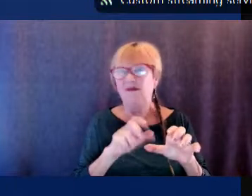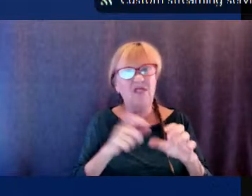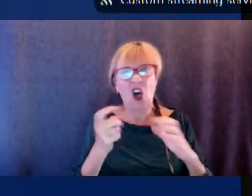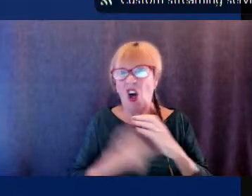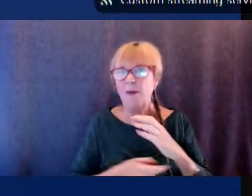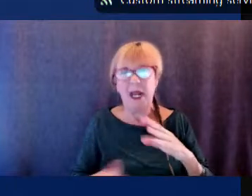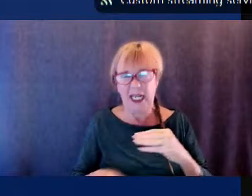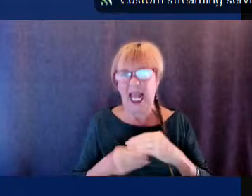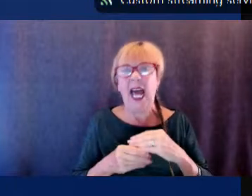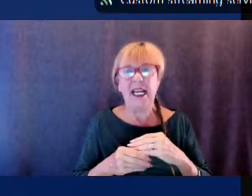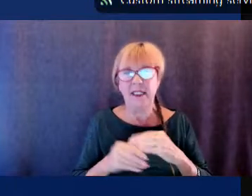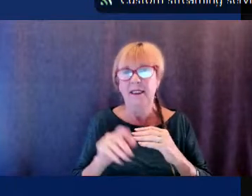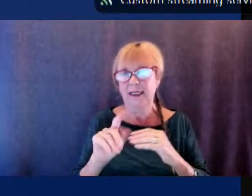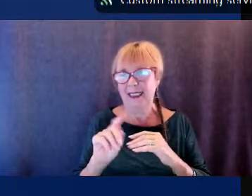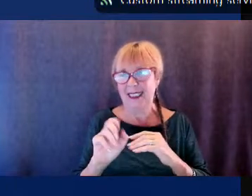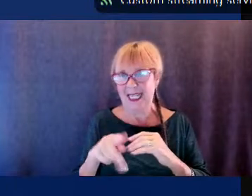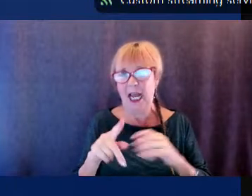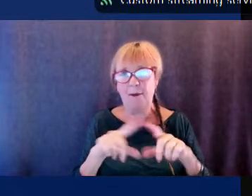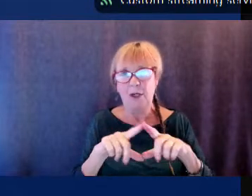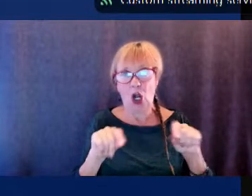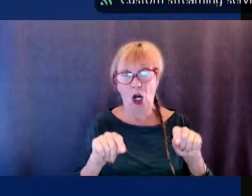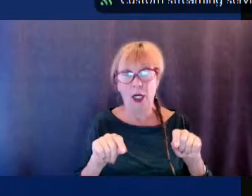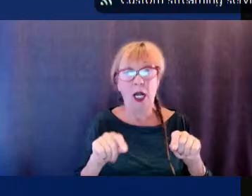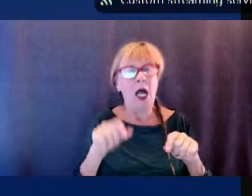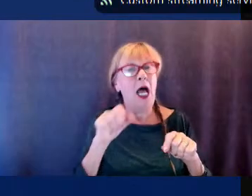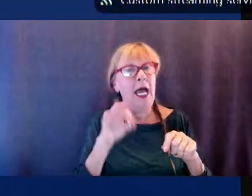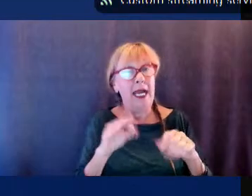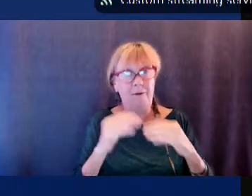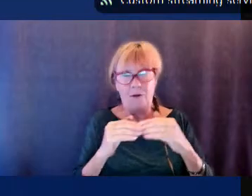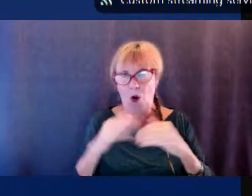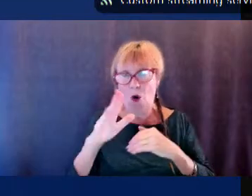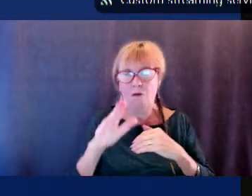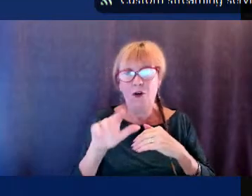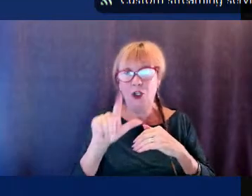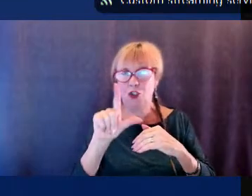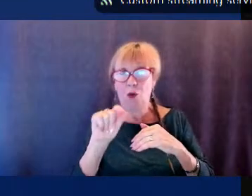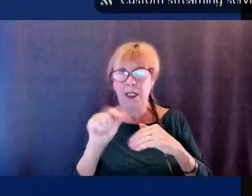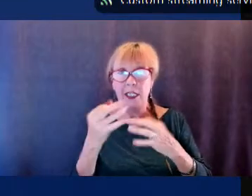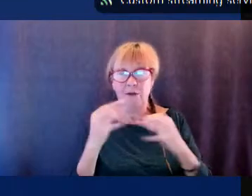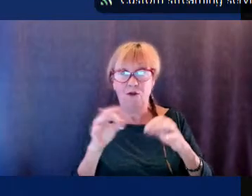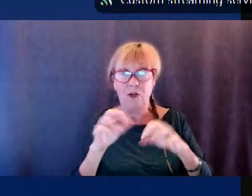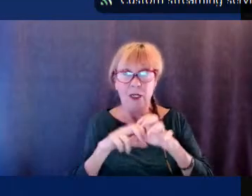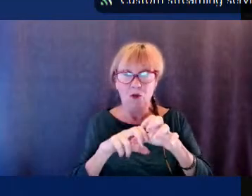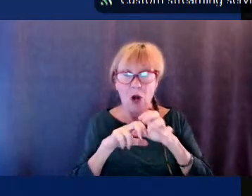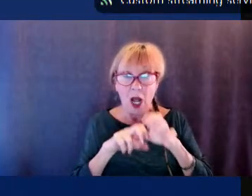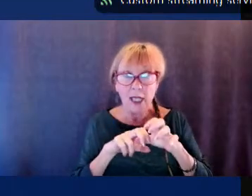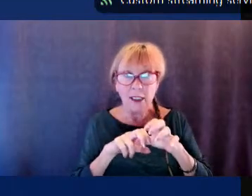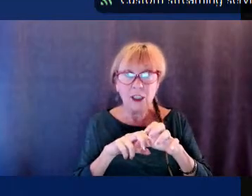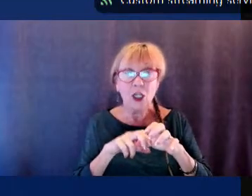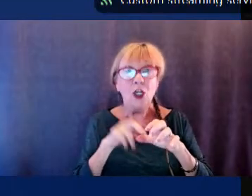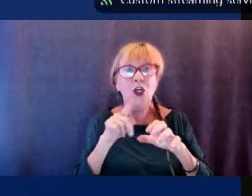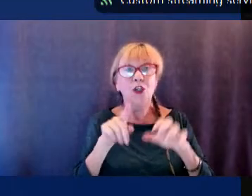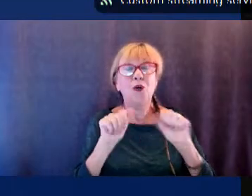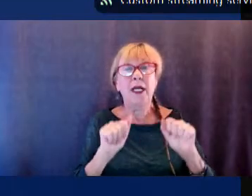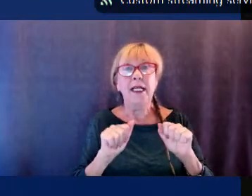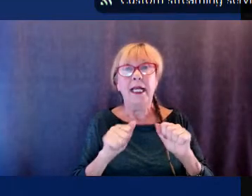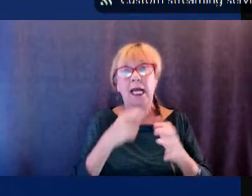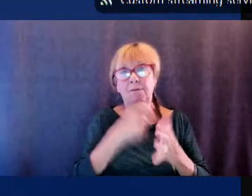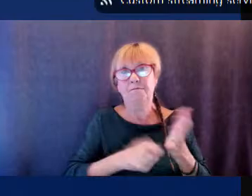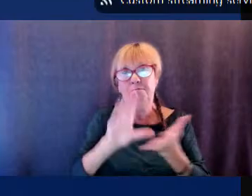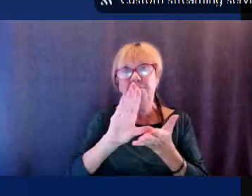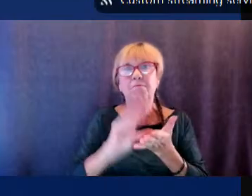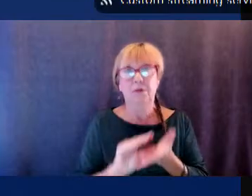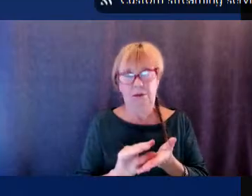can also save on fare capping if you go beyond those 20 free rides, where you would be able to get discounted